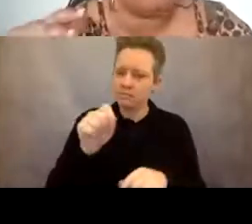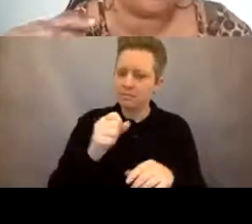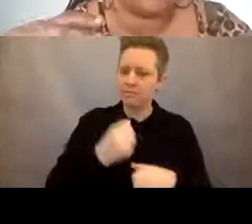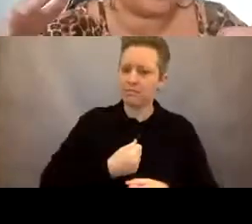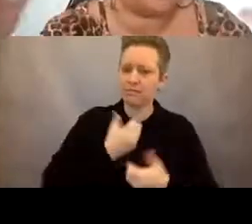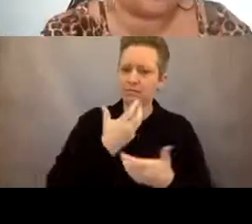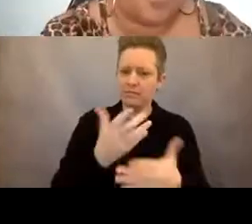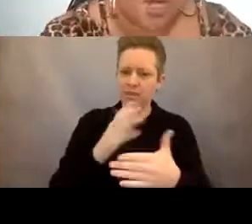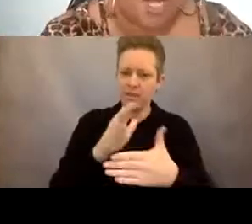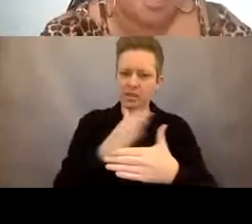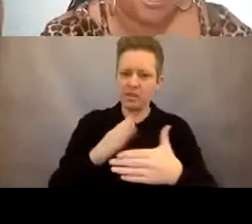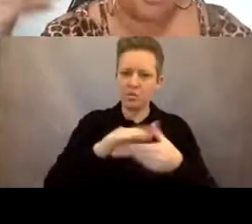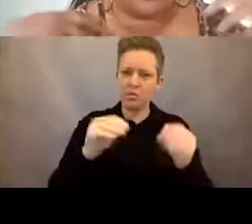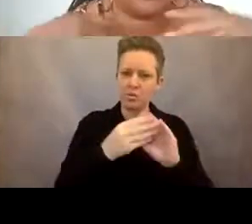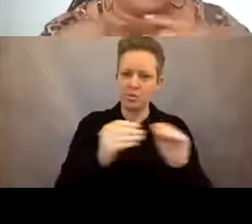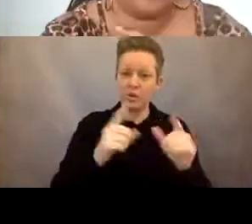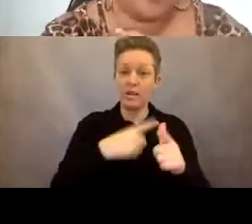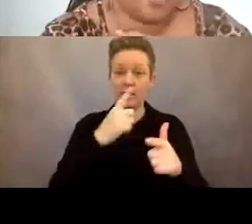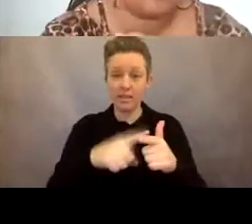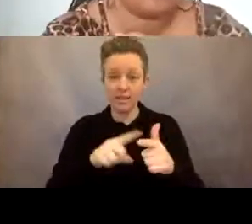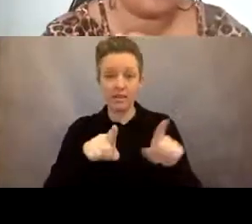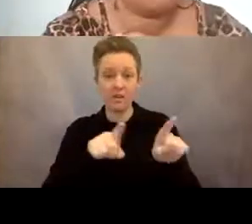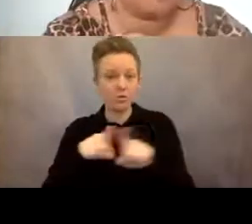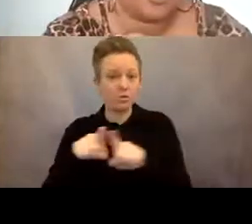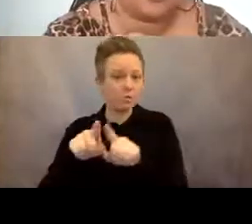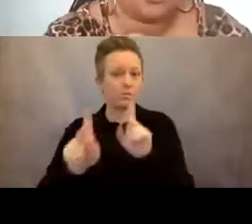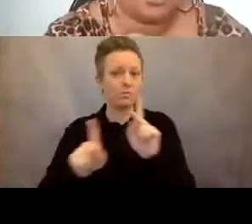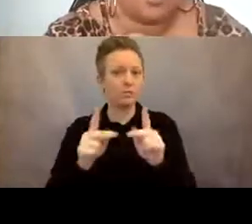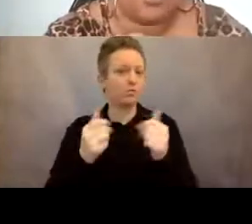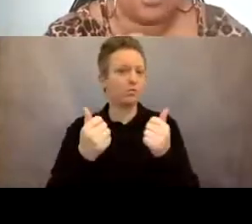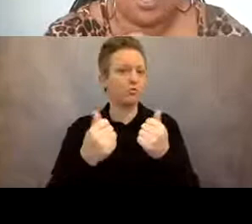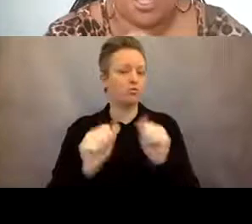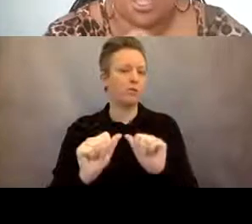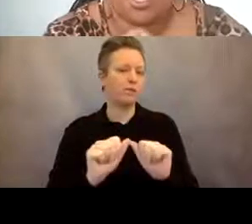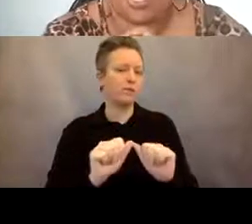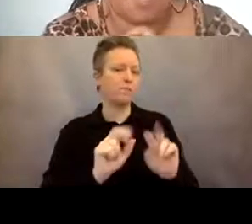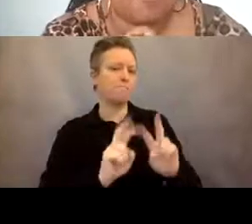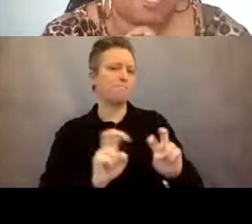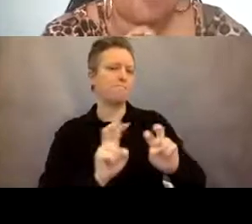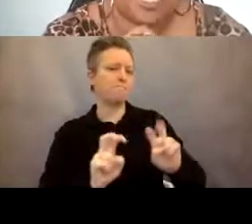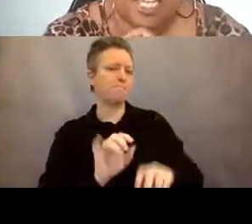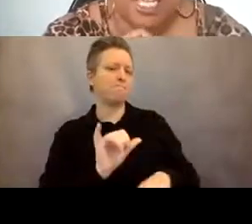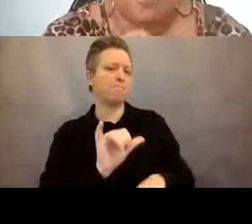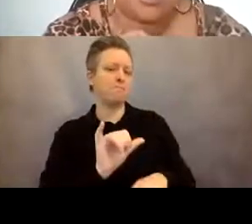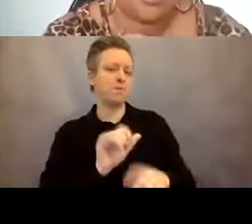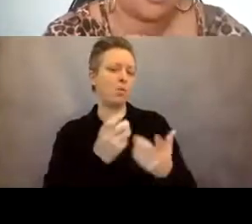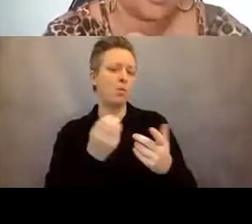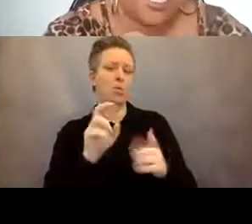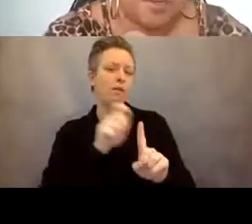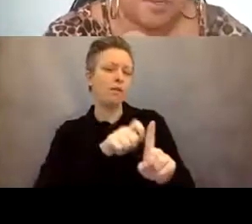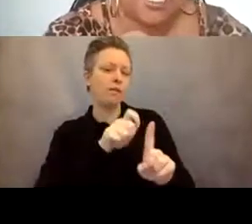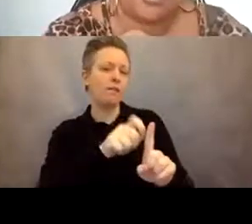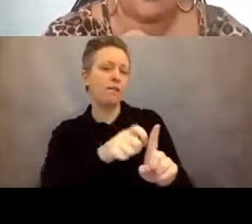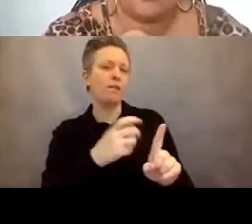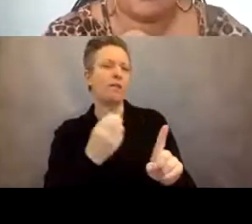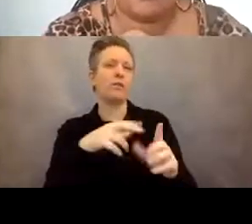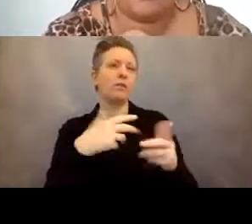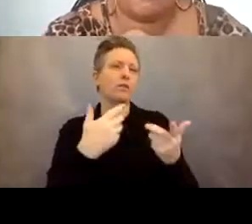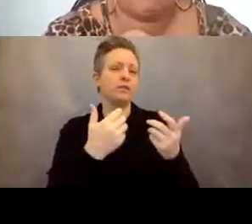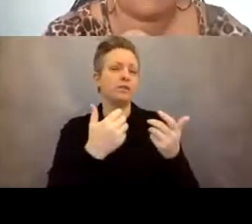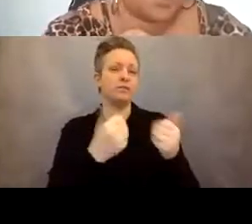even seemingly try to trip you up to see if you're lying or see if you're telling the truth. Not being believed,